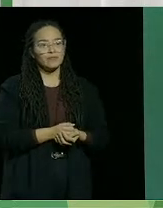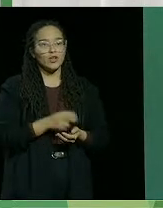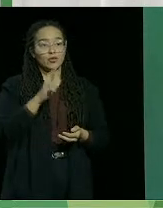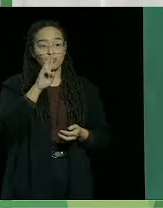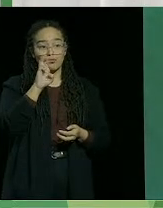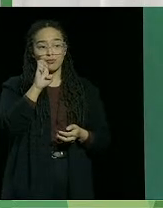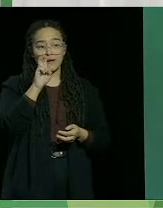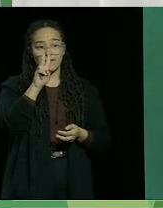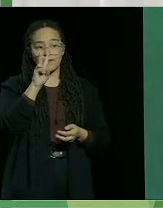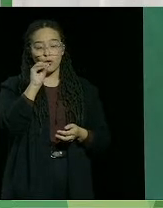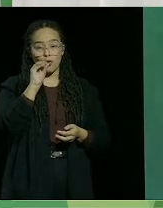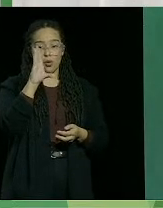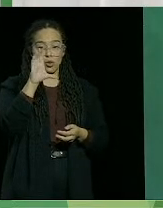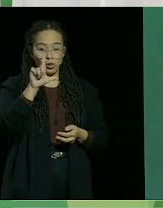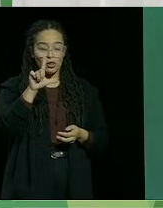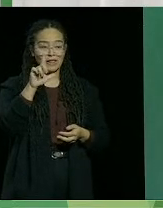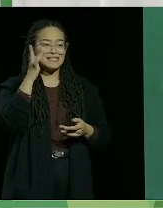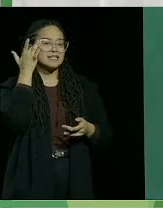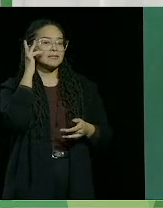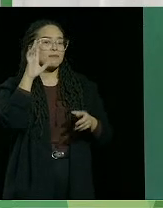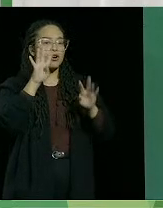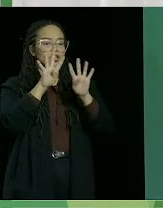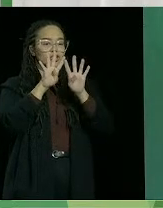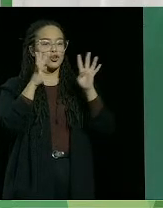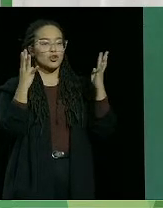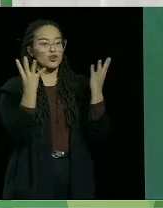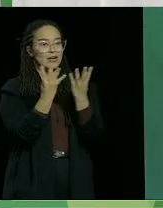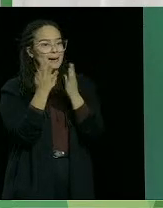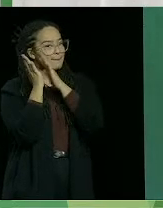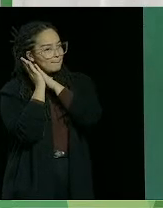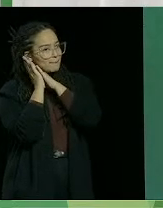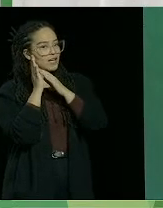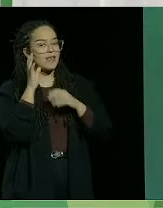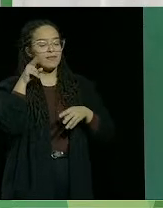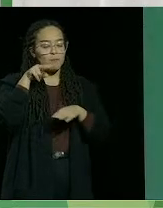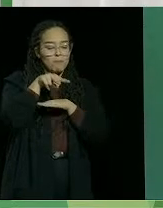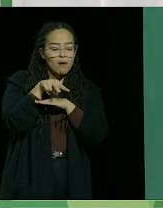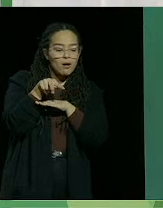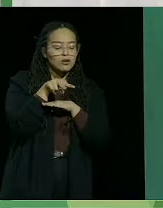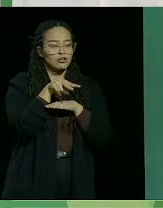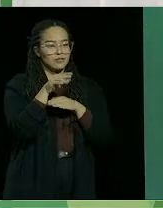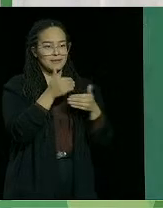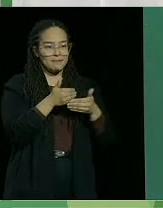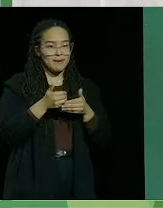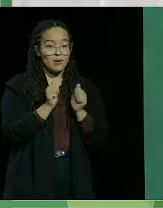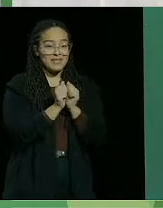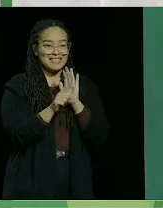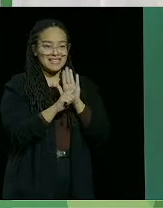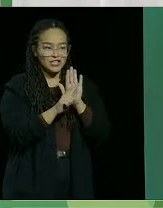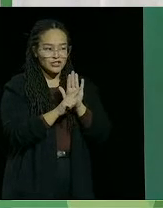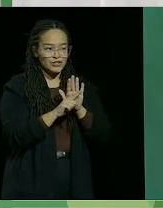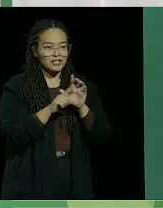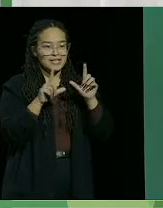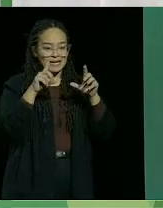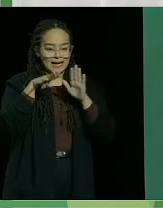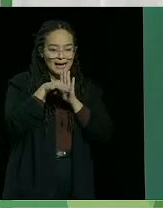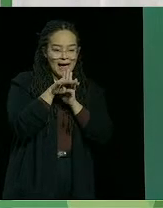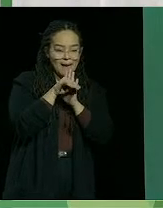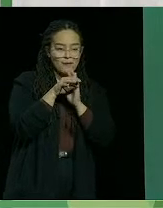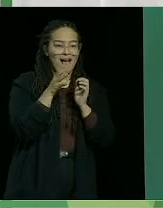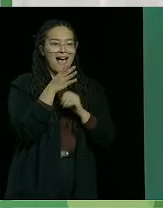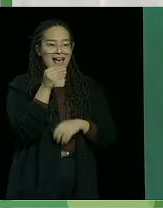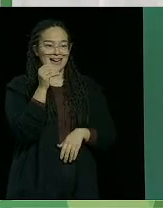Revel is a smart crib that helps keep an eye on your baby, thanks to sensors, camera, and